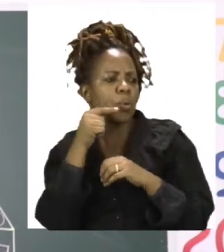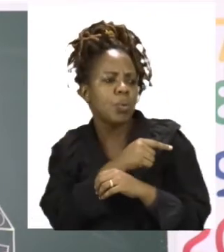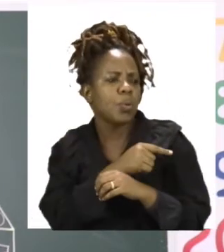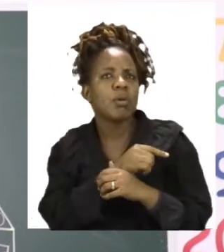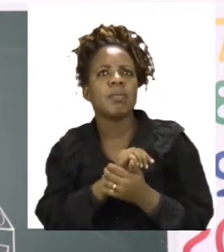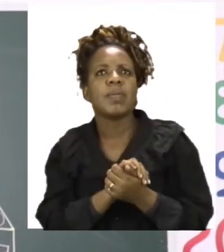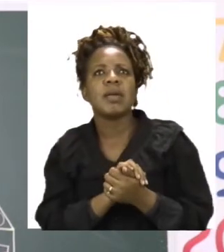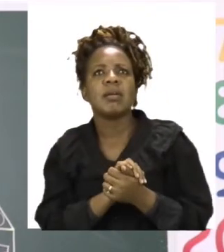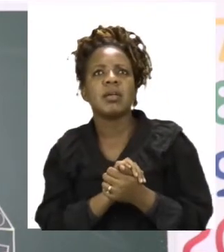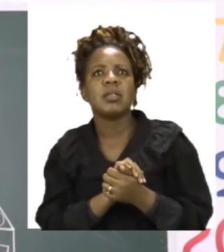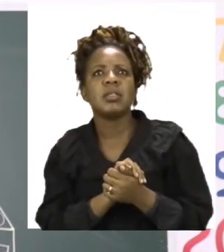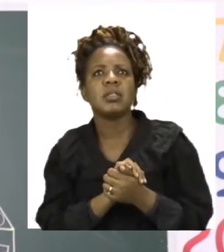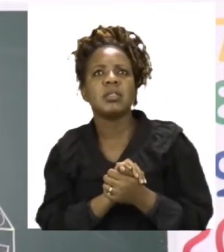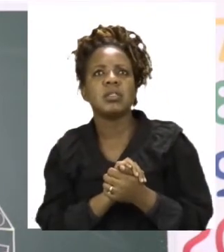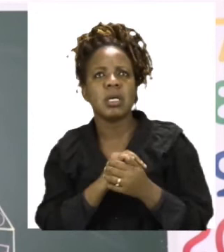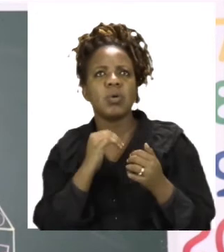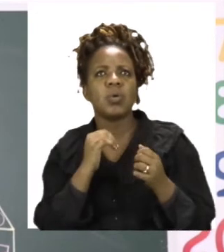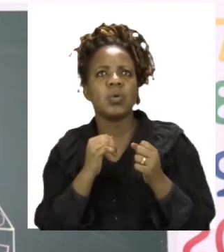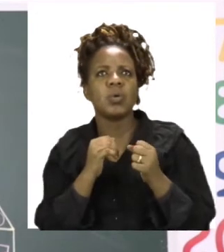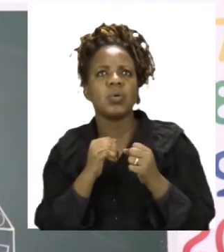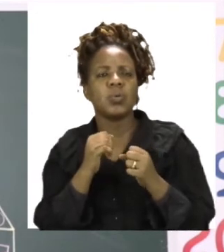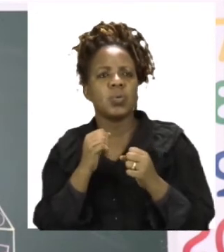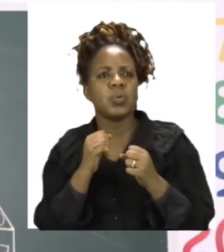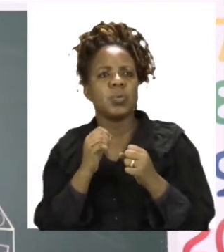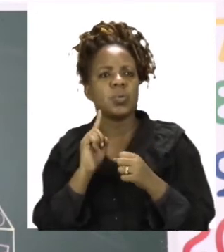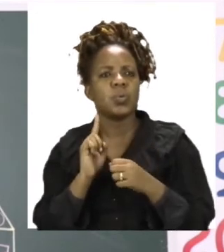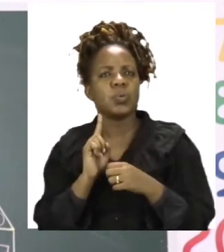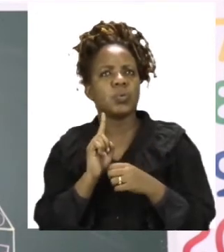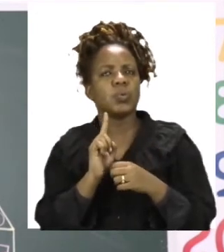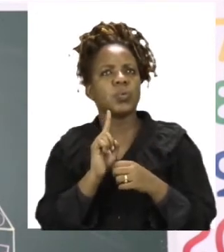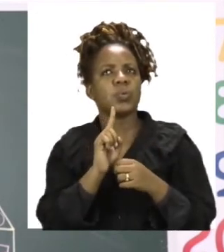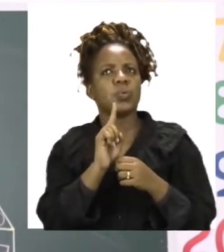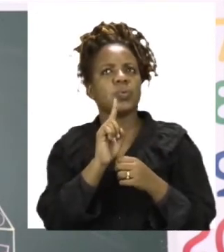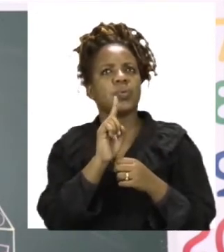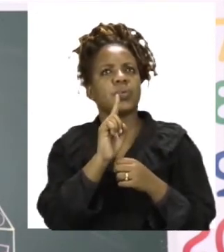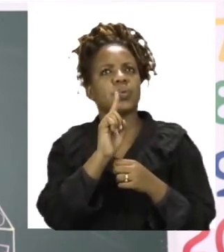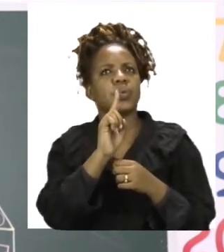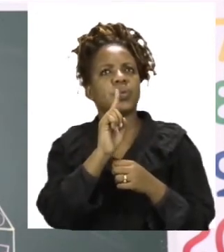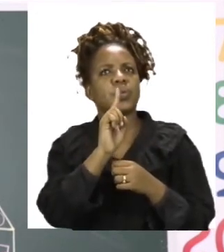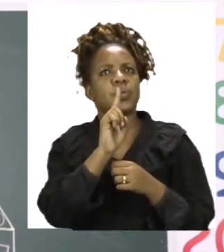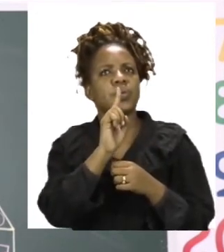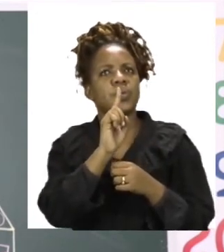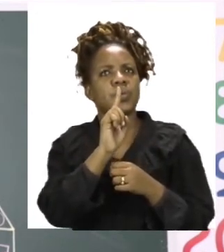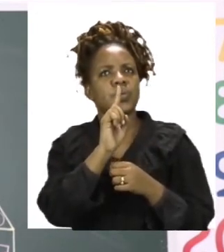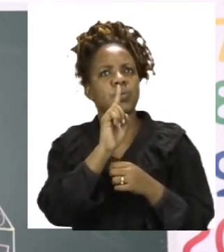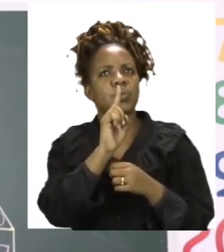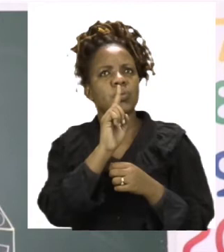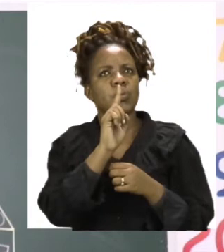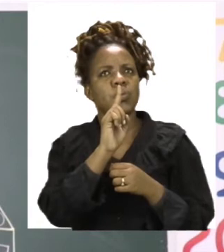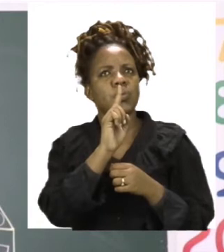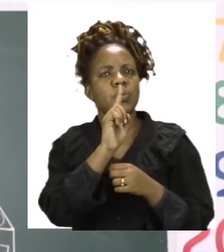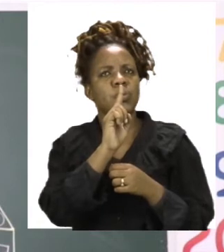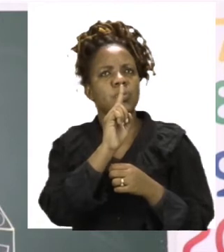time he is walking on the lane, he's continuing, he is moving, he's on brick